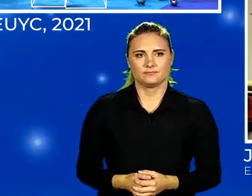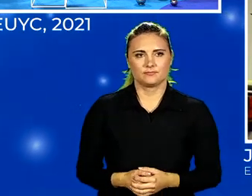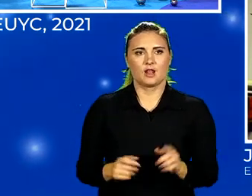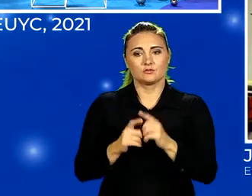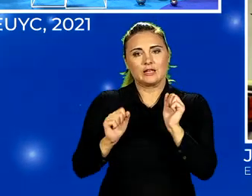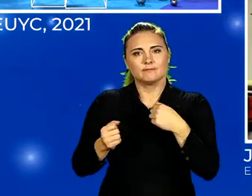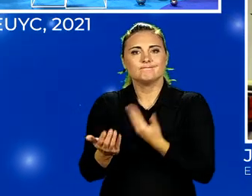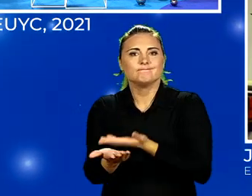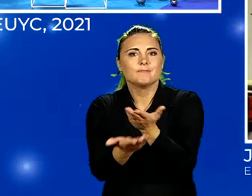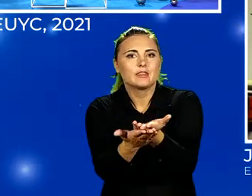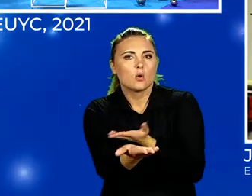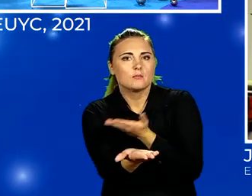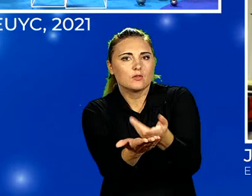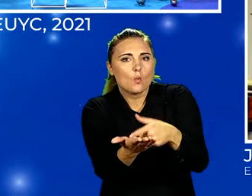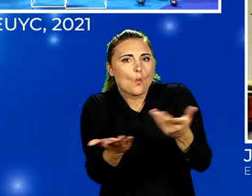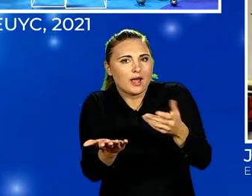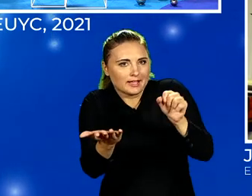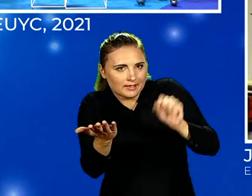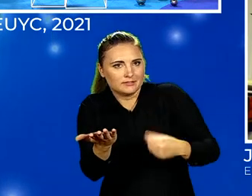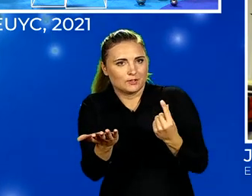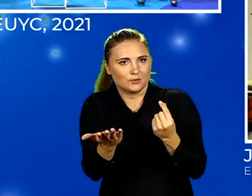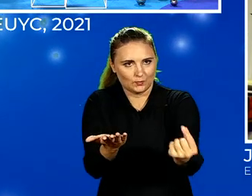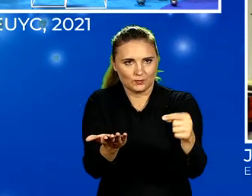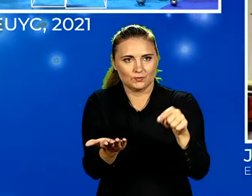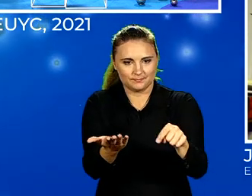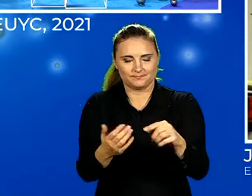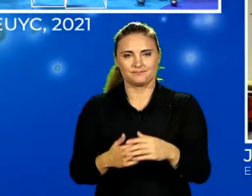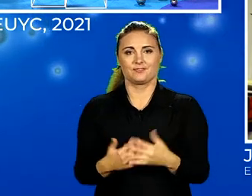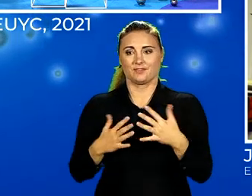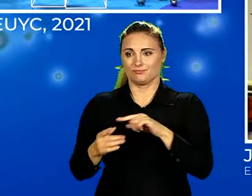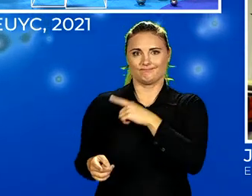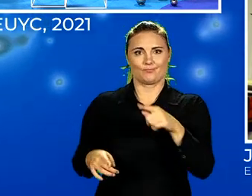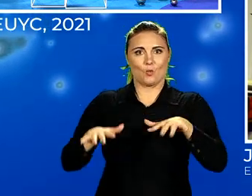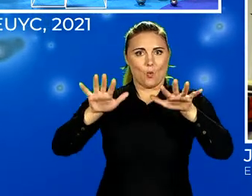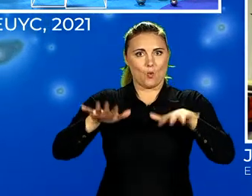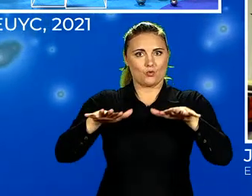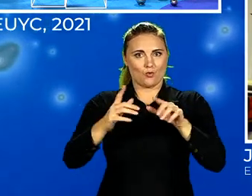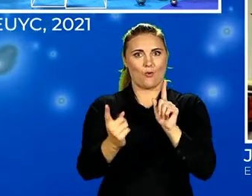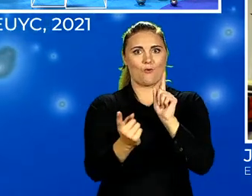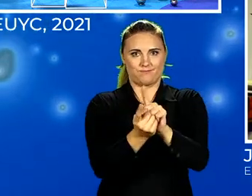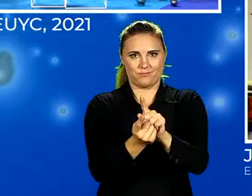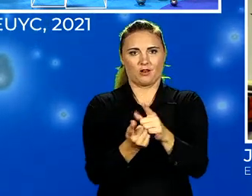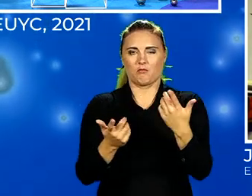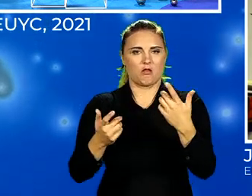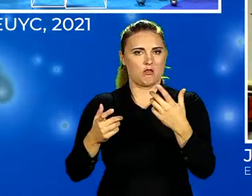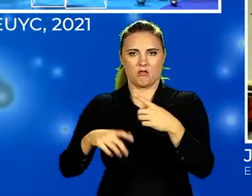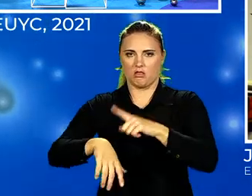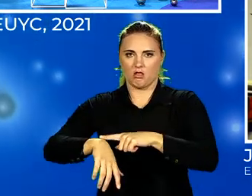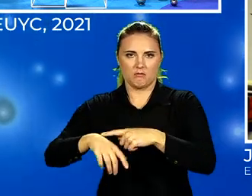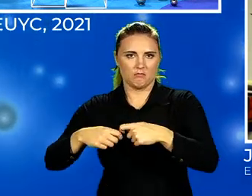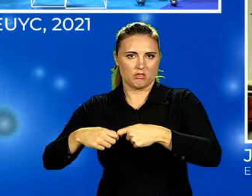council meeting in October. But the process has probably taken longer in these conditions.